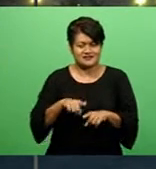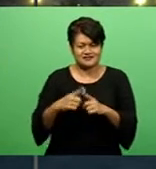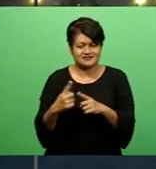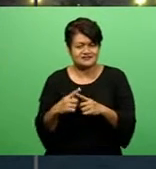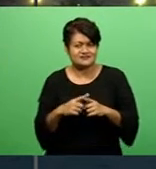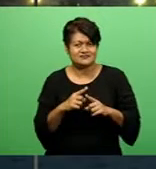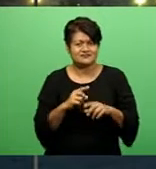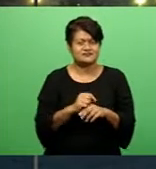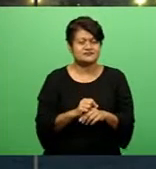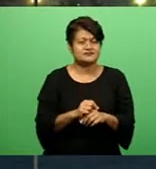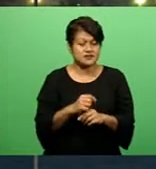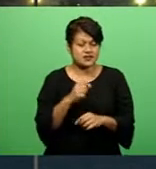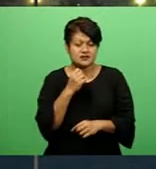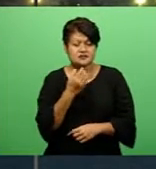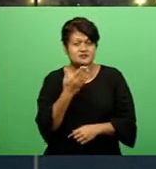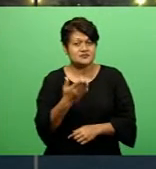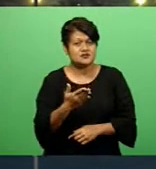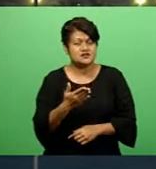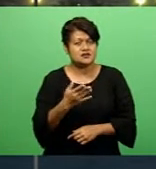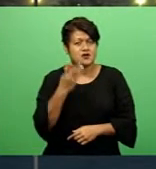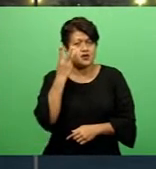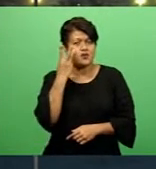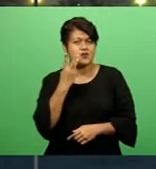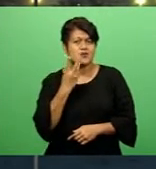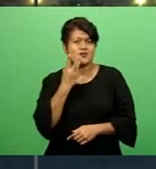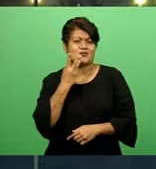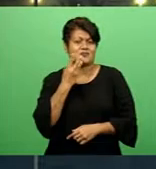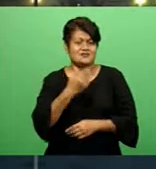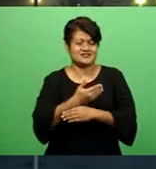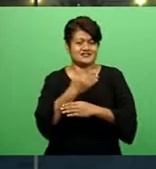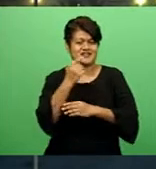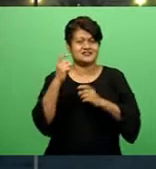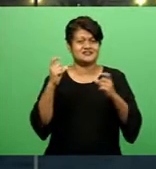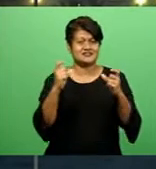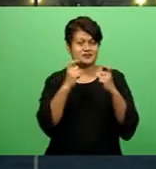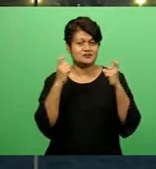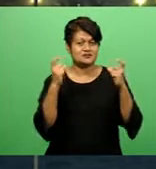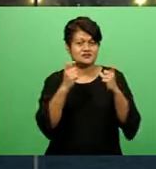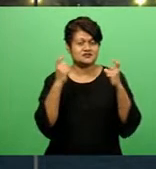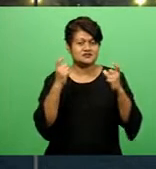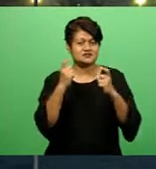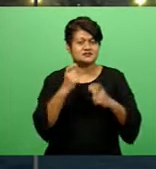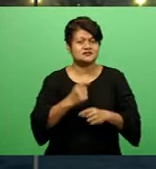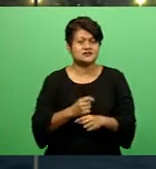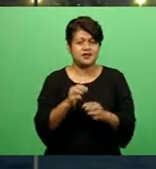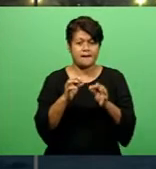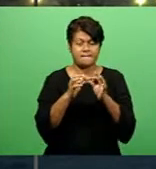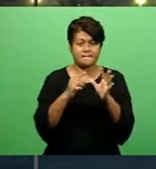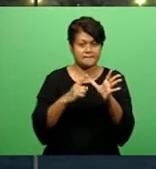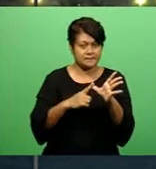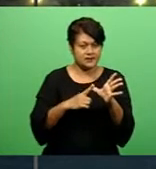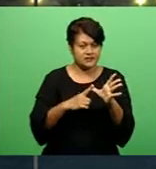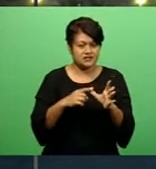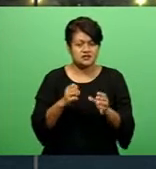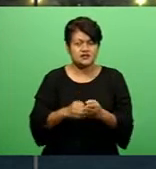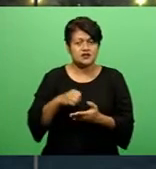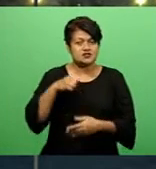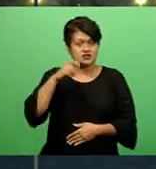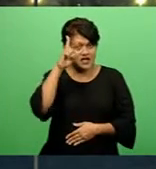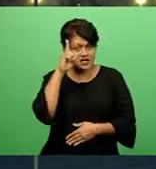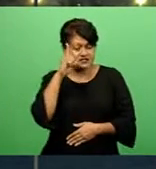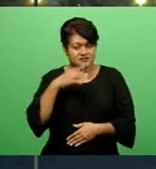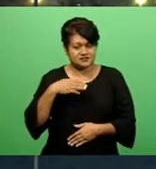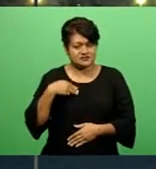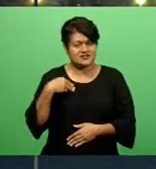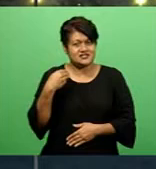at the International Women's Day celebration and Women in Leadership Roles Awards program in Ba, Education Minister Rosie Akbar